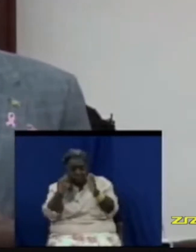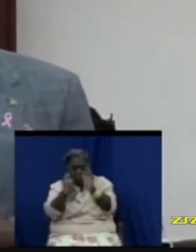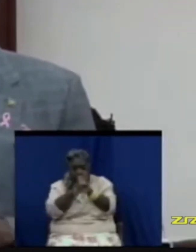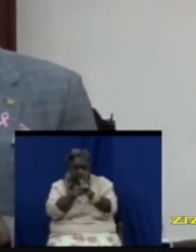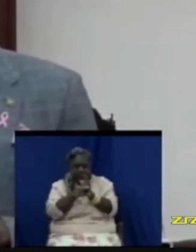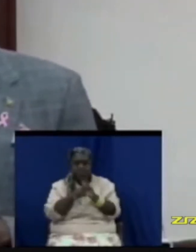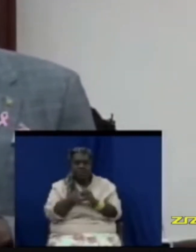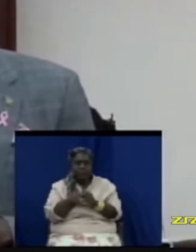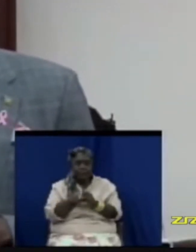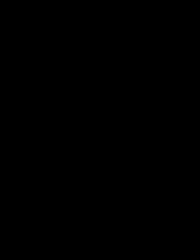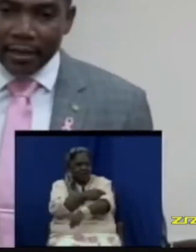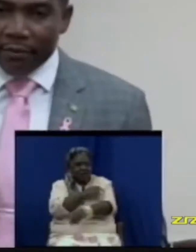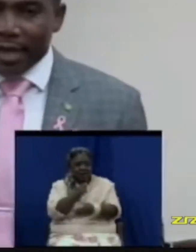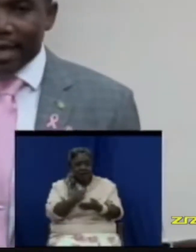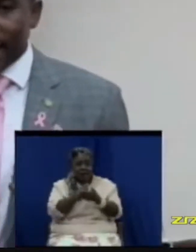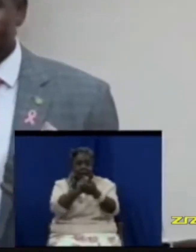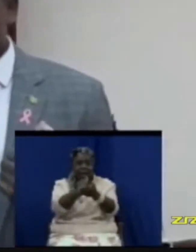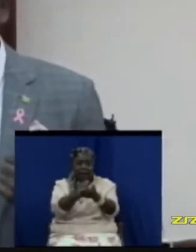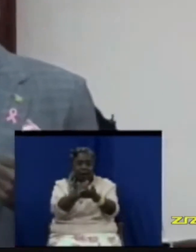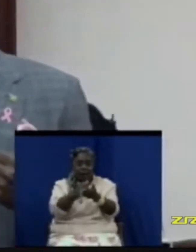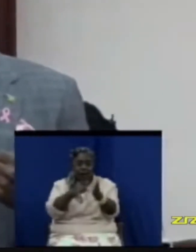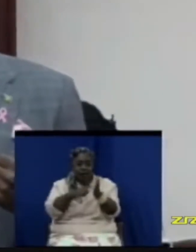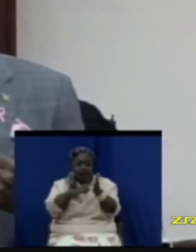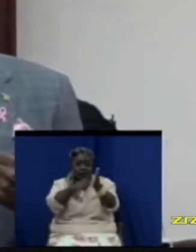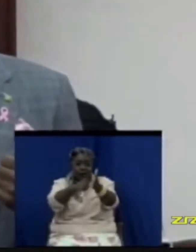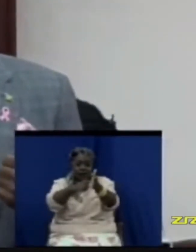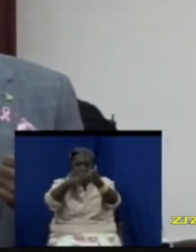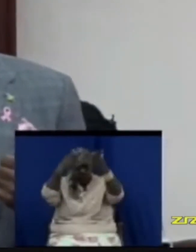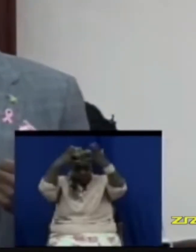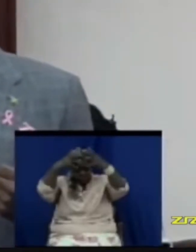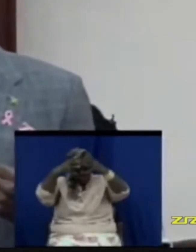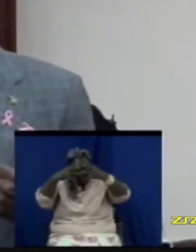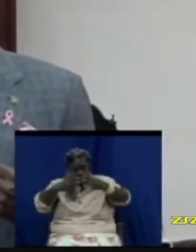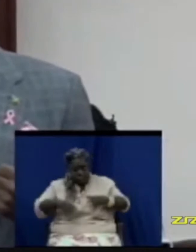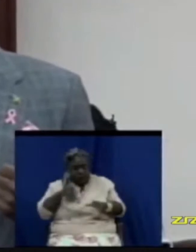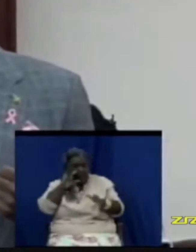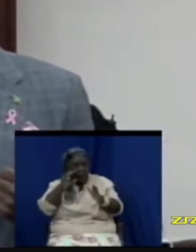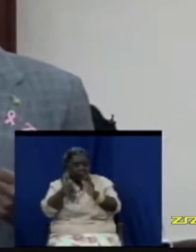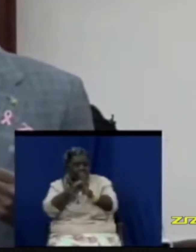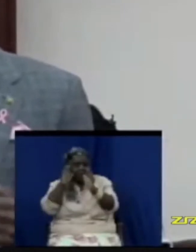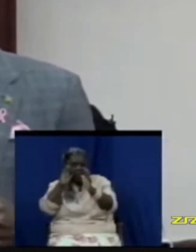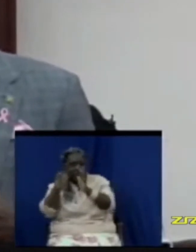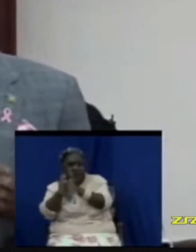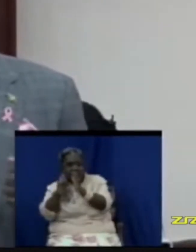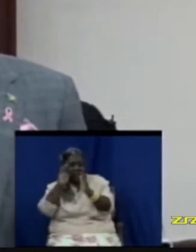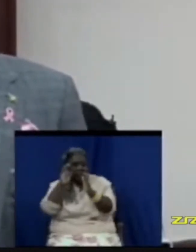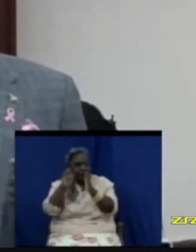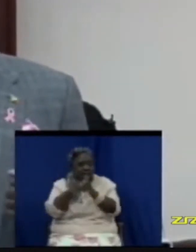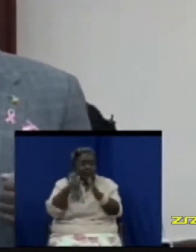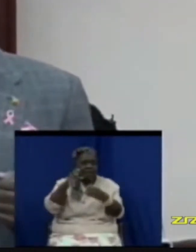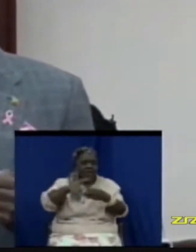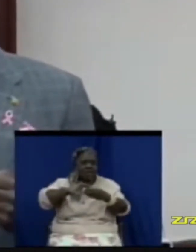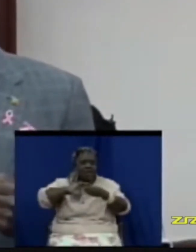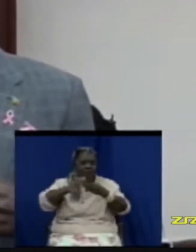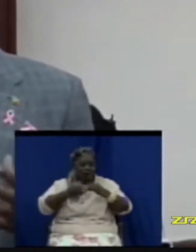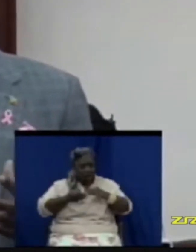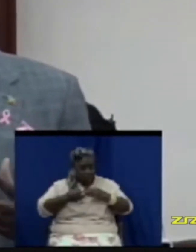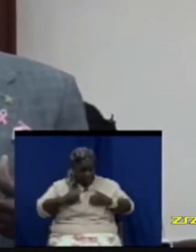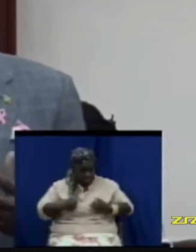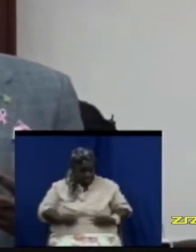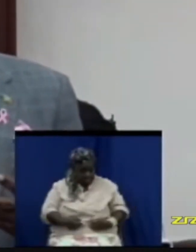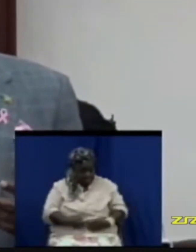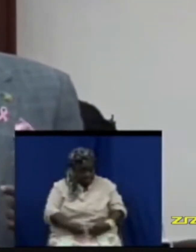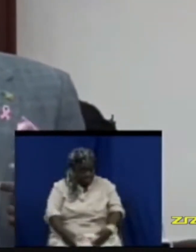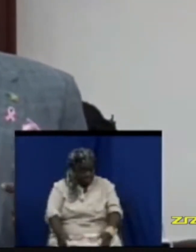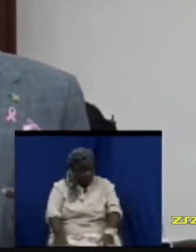the necessary treatment. He thanked the Ross University School of Veterinary Medicine for their contributions, which aided in the